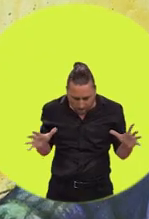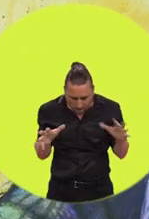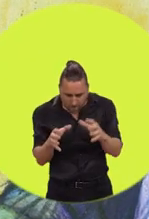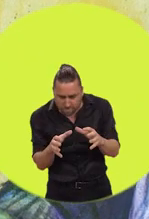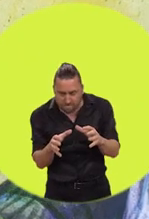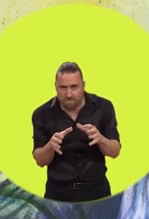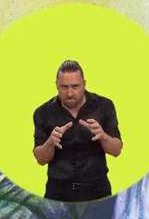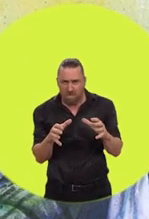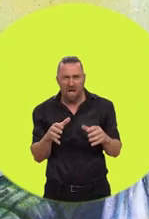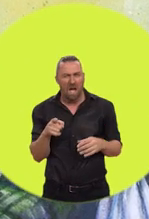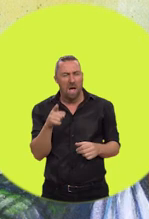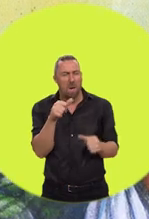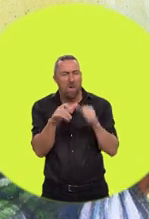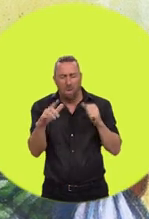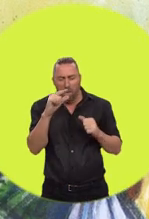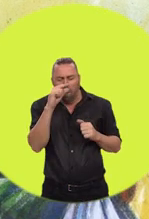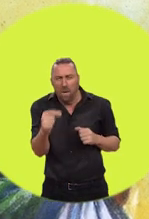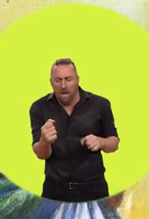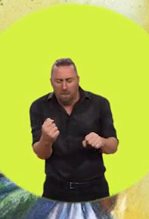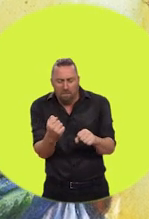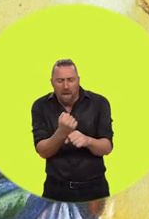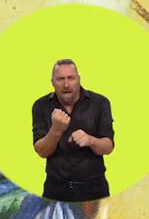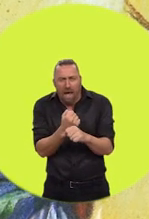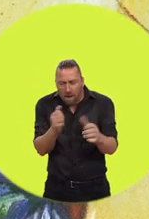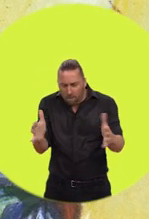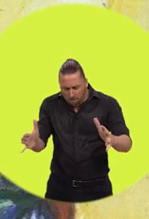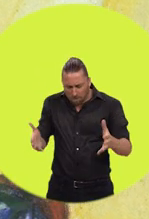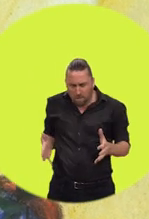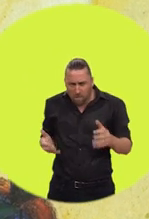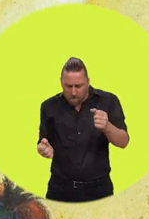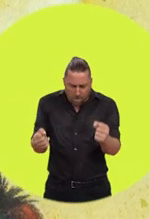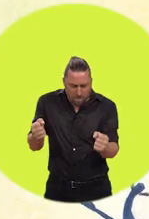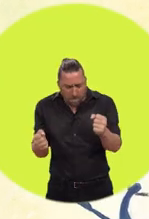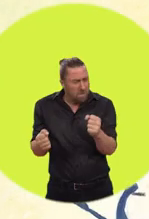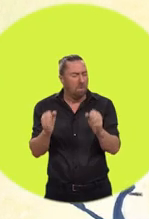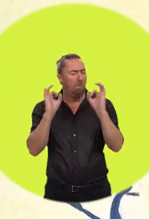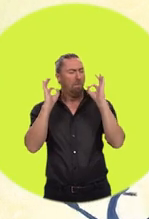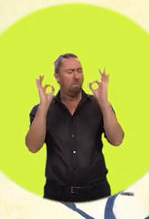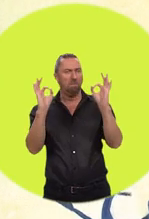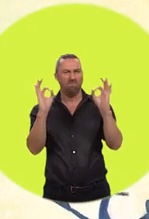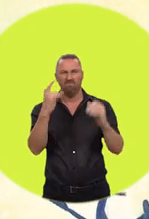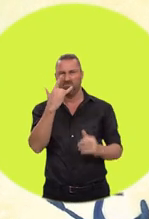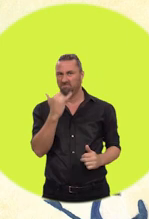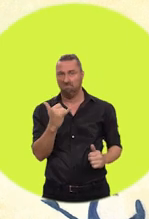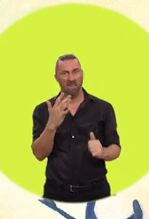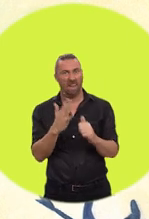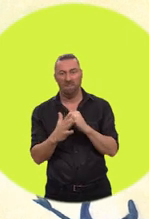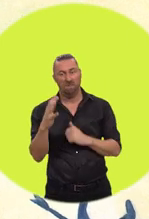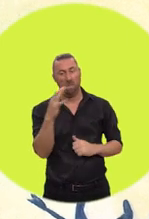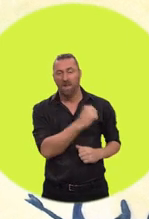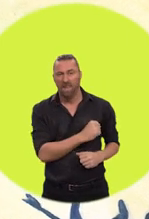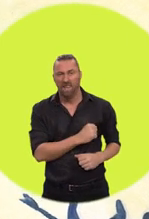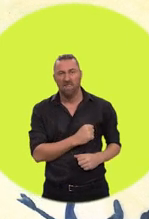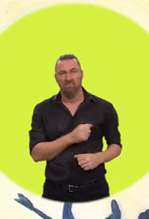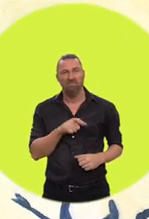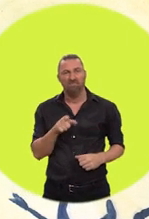Glitch built June the best billy carts in the business, but they had never won a race. Thanks to